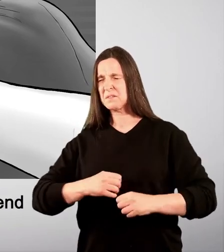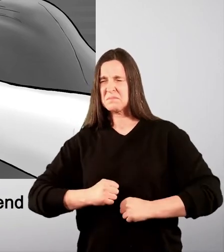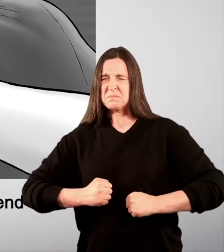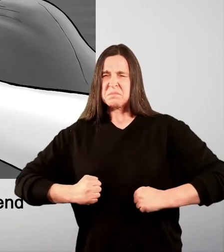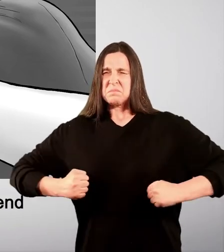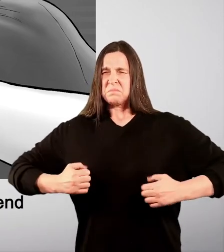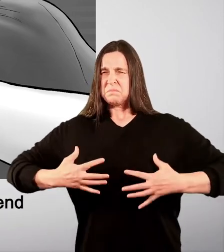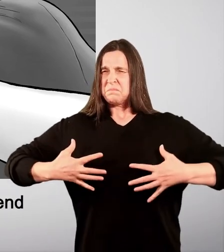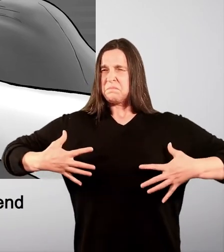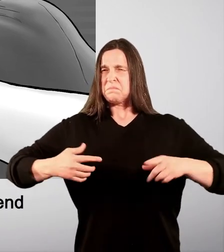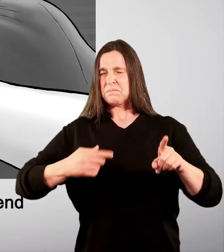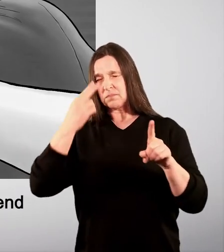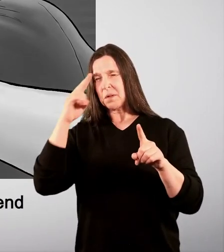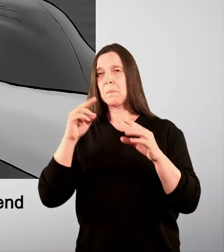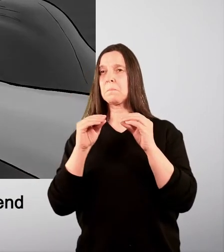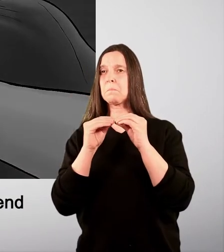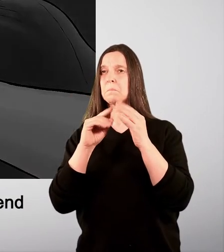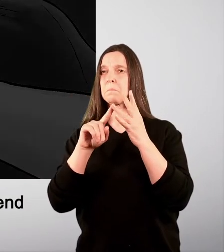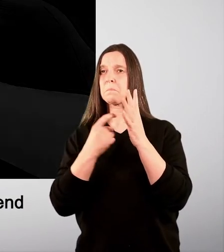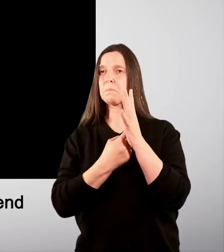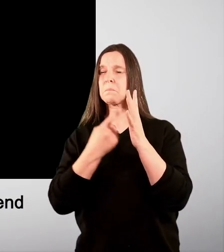you can and cannot defend others.